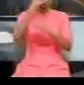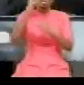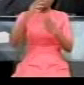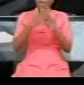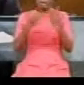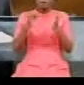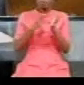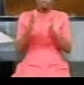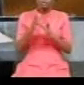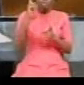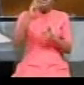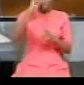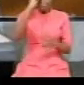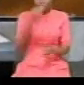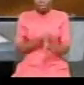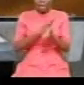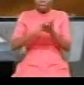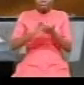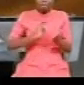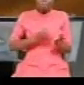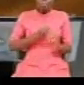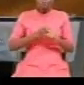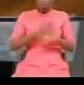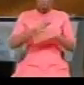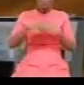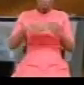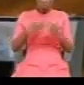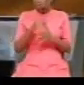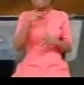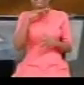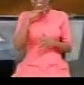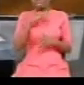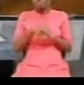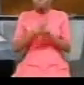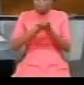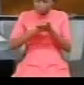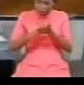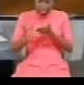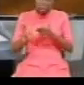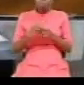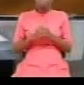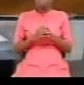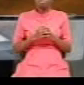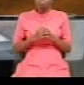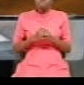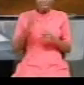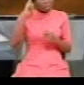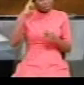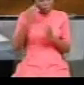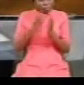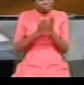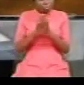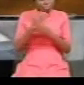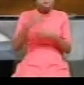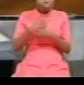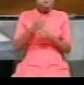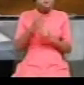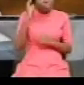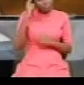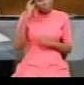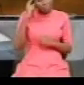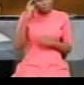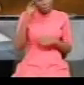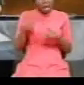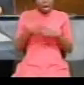Son, cleanses us from every stain. Clean up. Think through. Make reflection. As